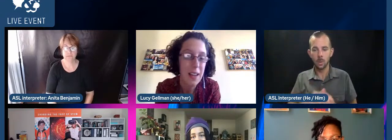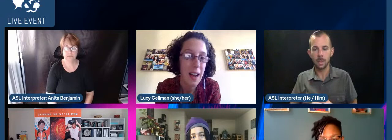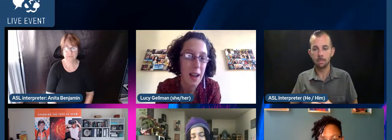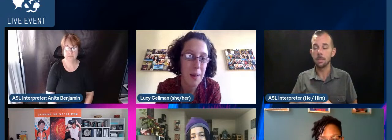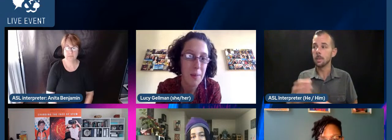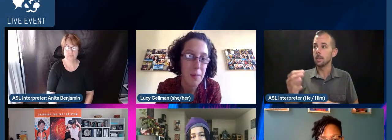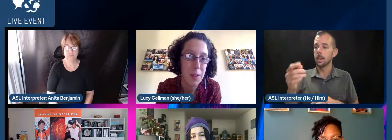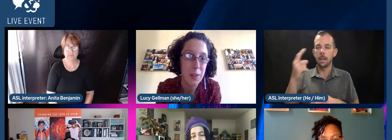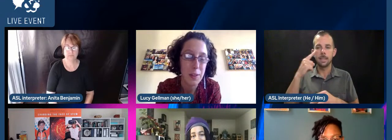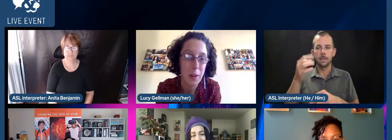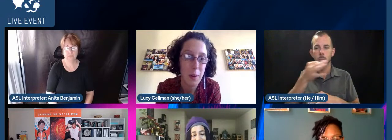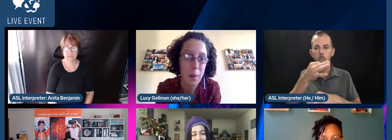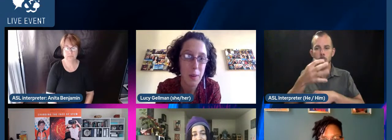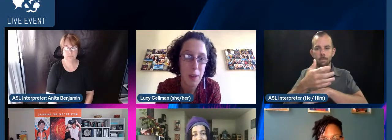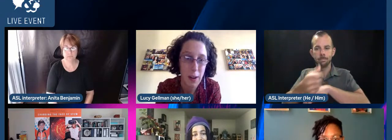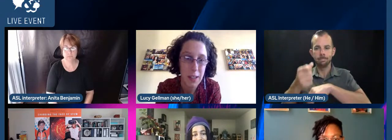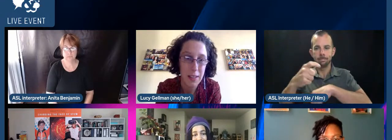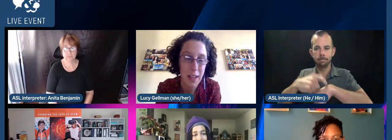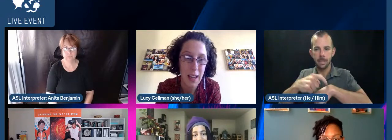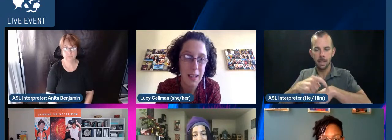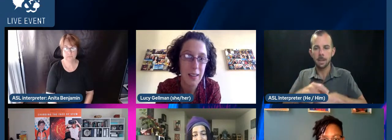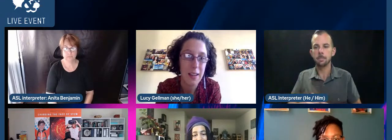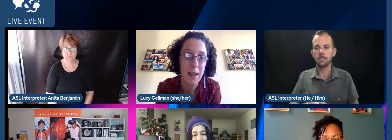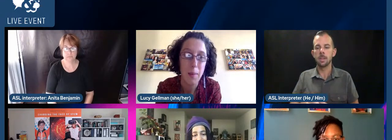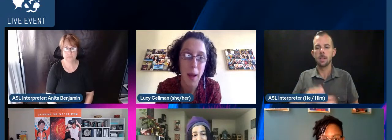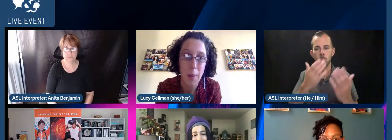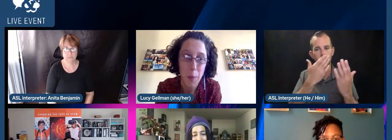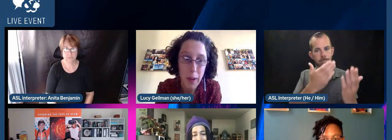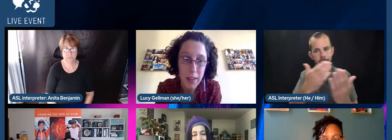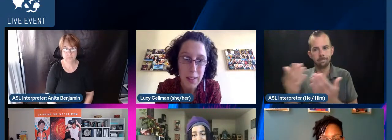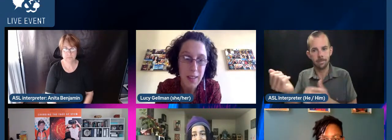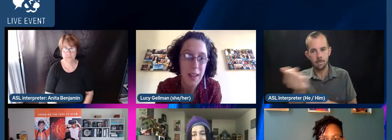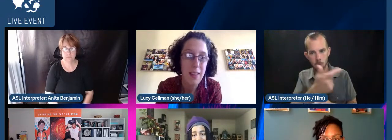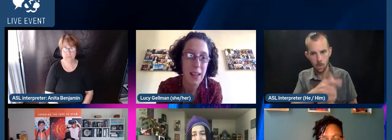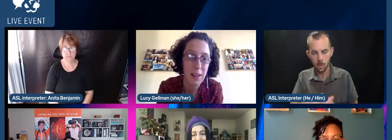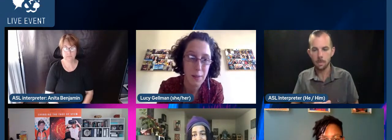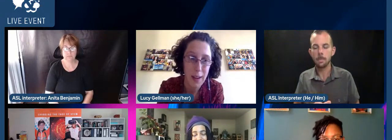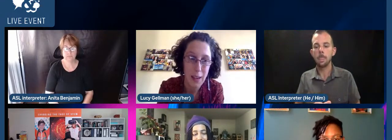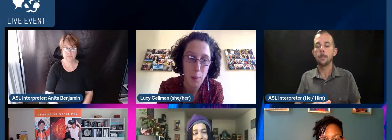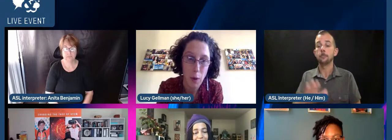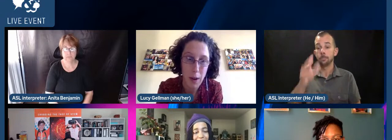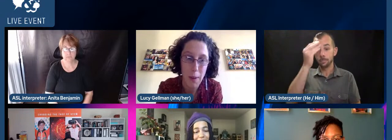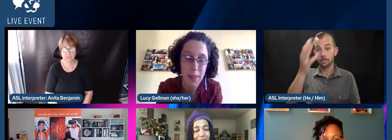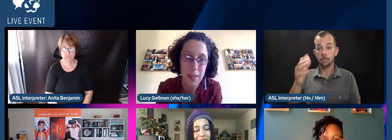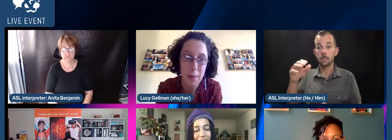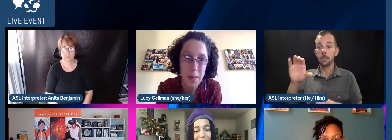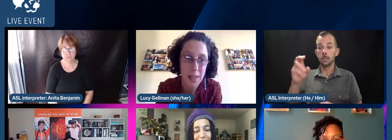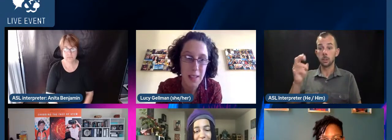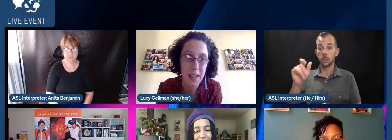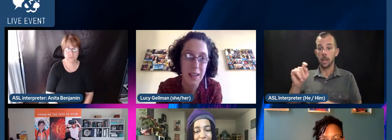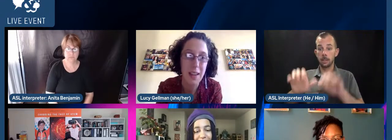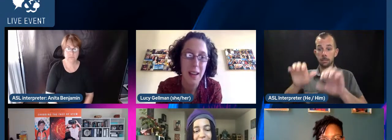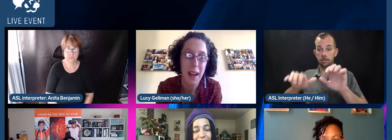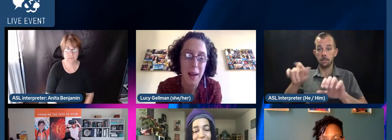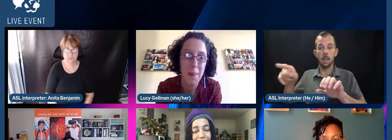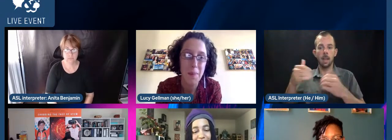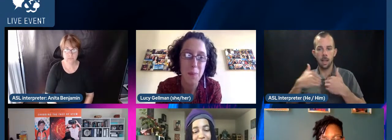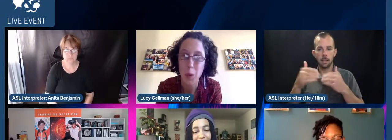chat so the audience can buy books. They can find out more about these